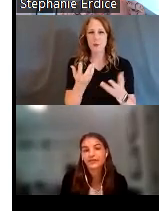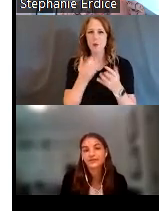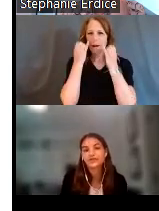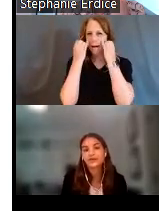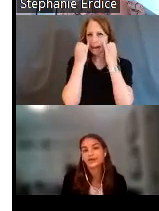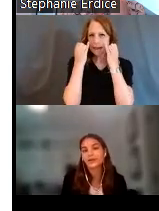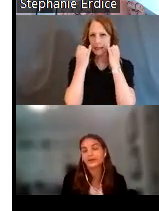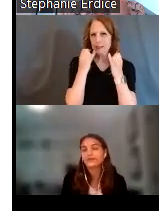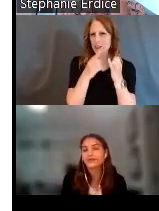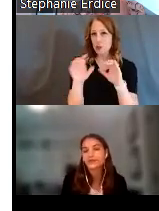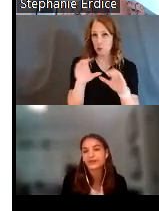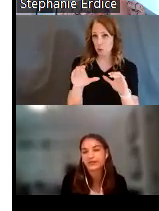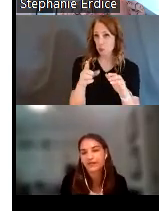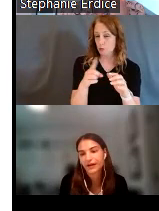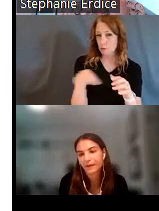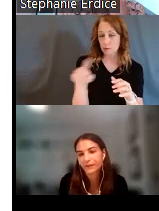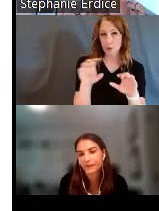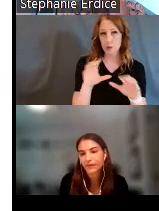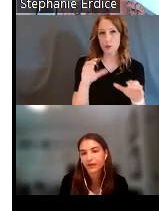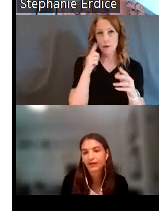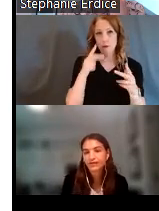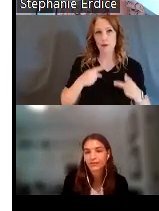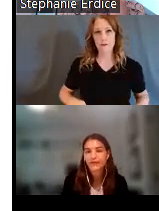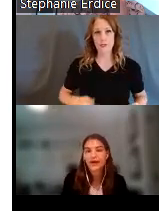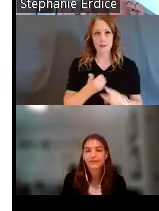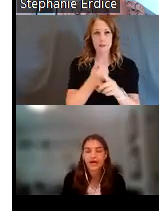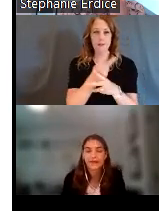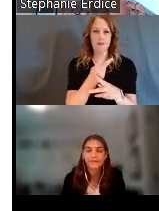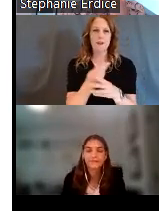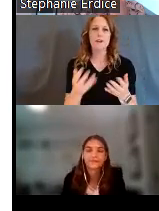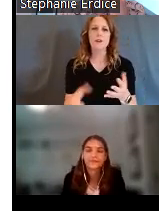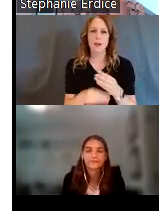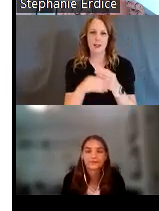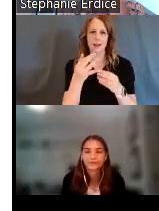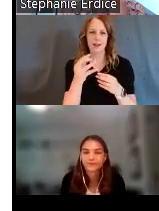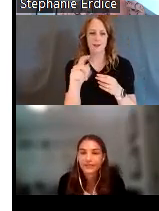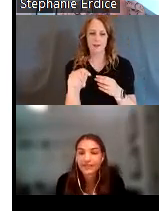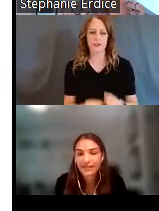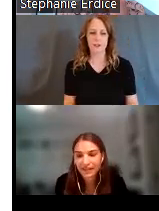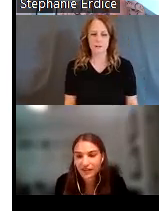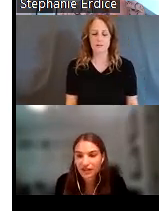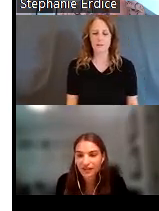or different things that you are doing for physical self-care? Go ahead and put that in the chat. Daily